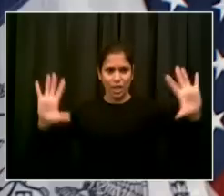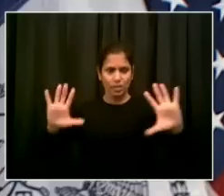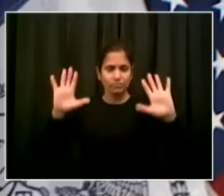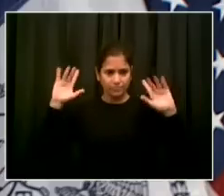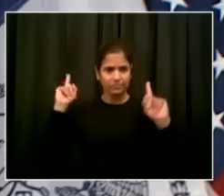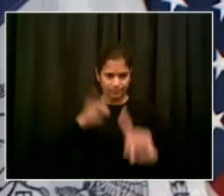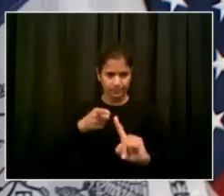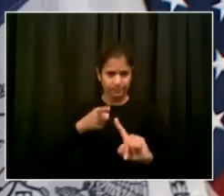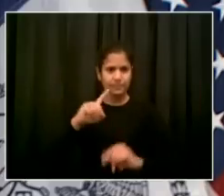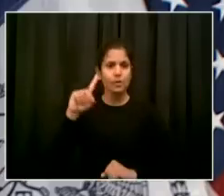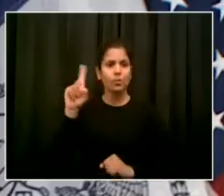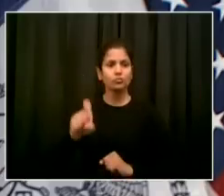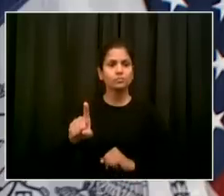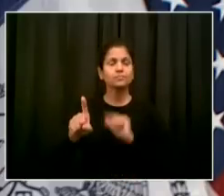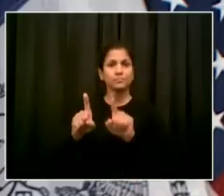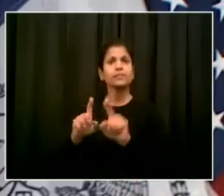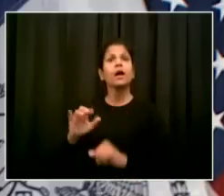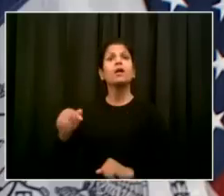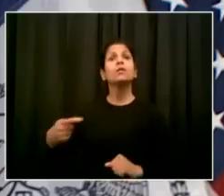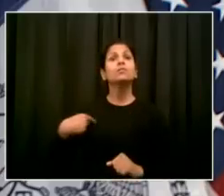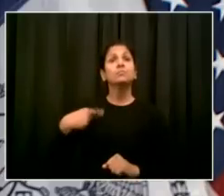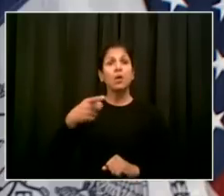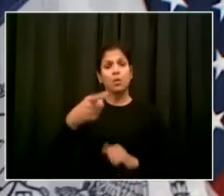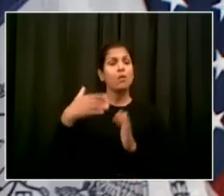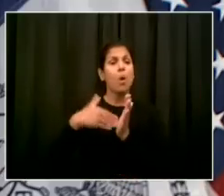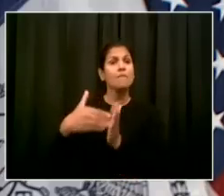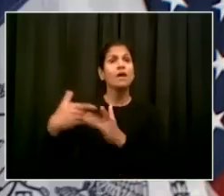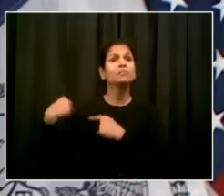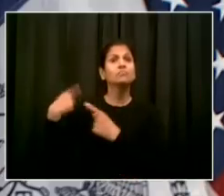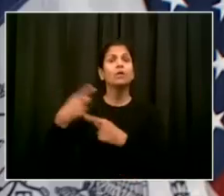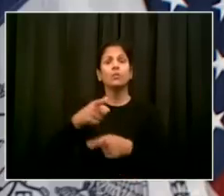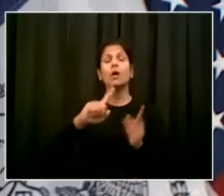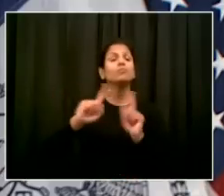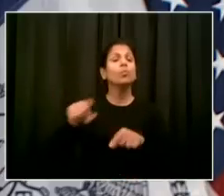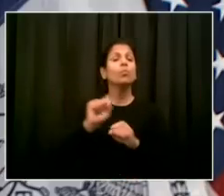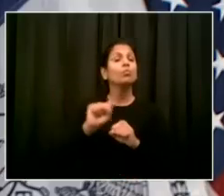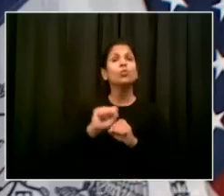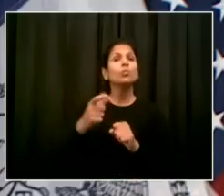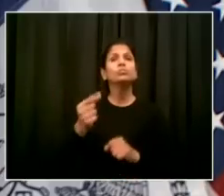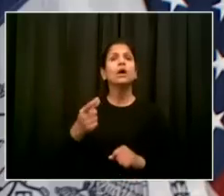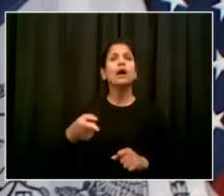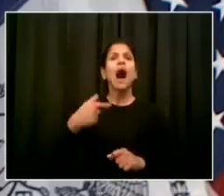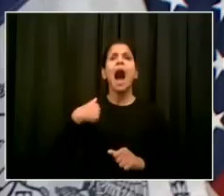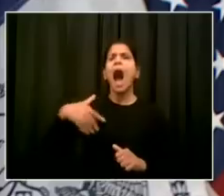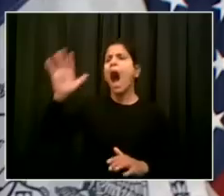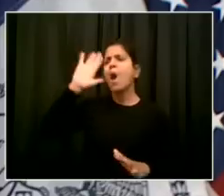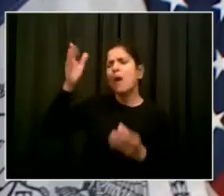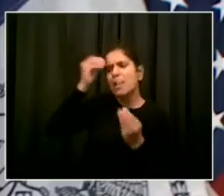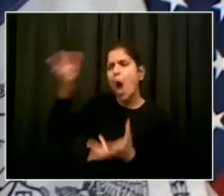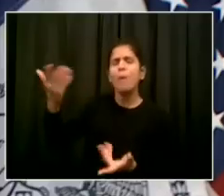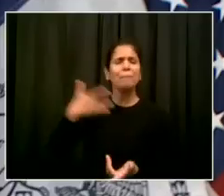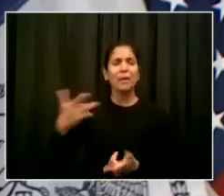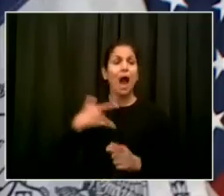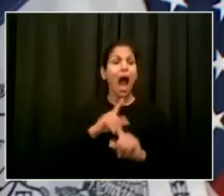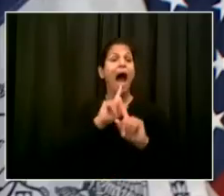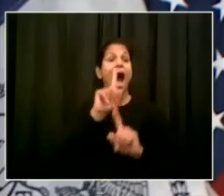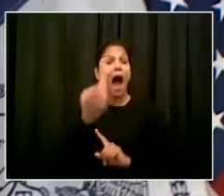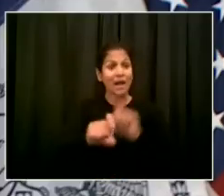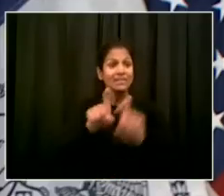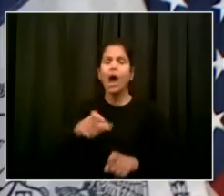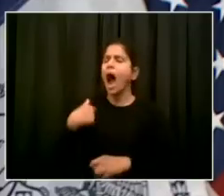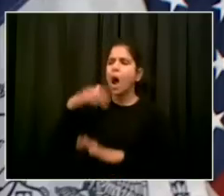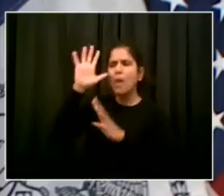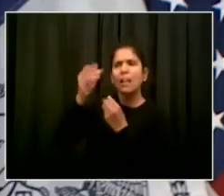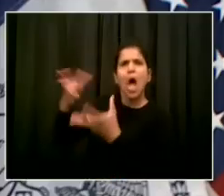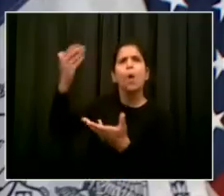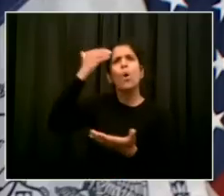asked yesterday, and I appreciate you taking my questions today on your call for an investigation into this ballot